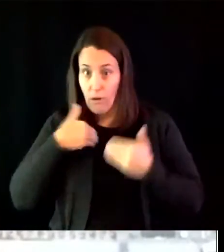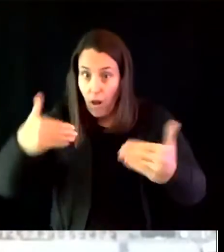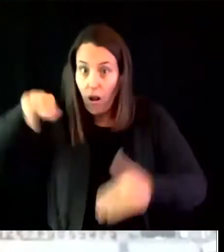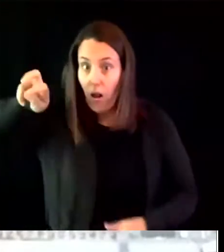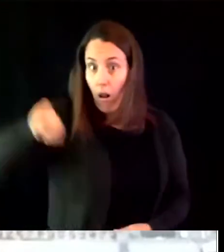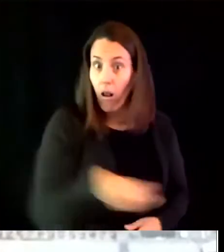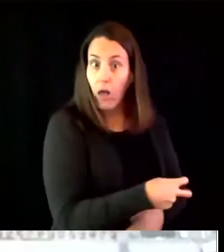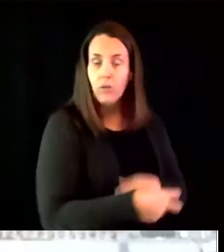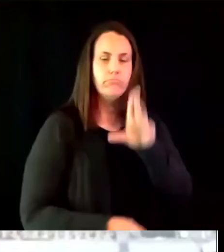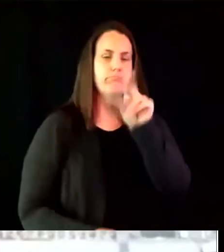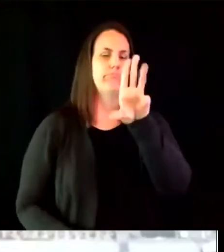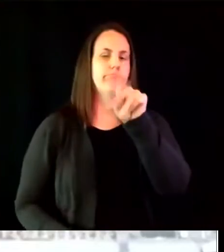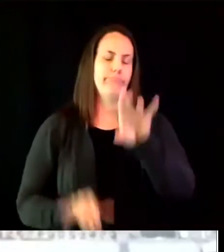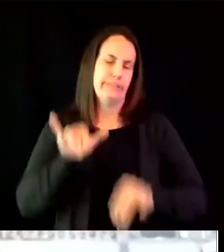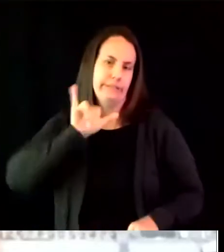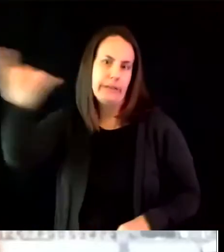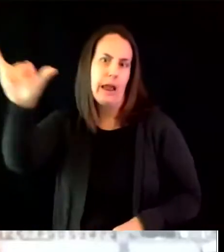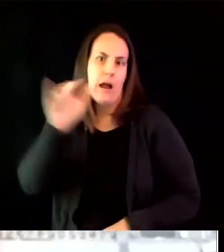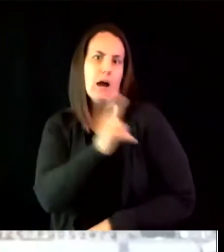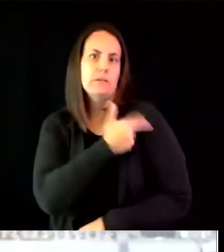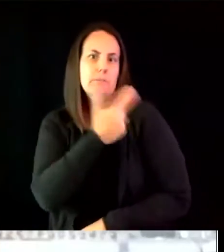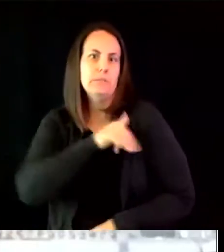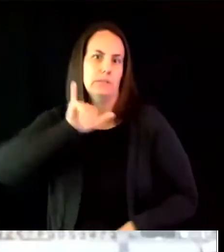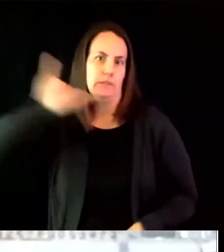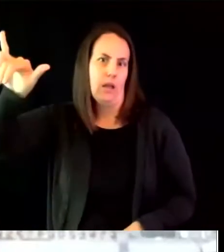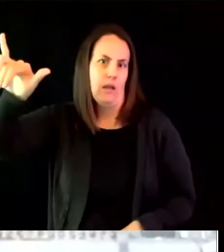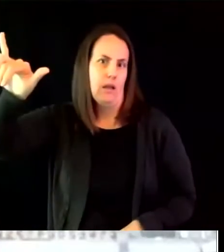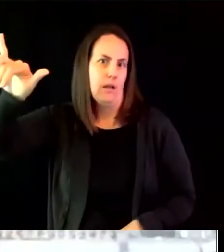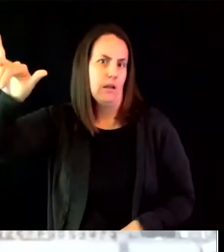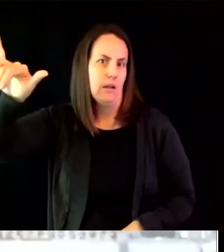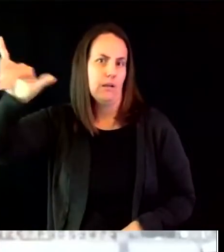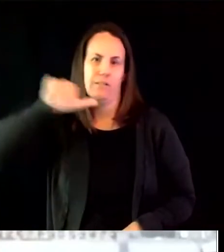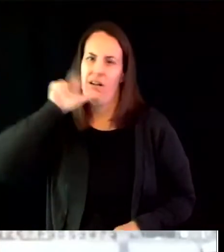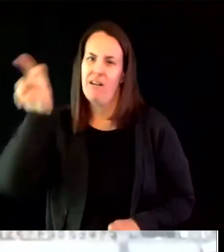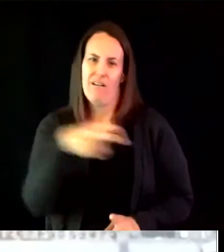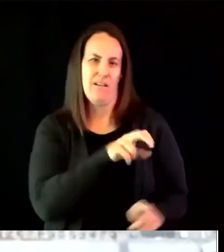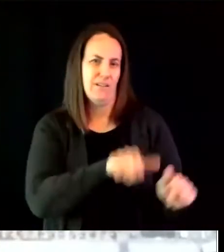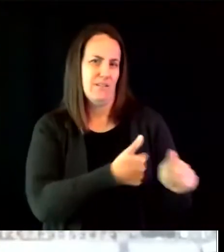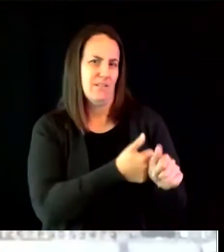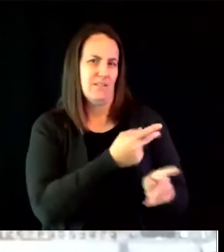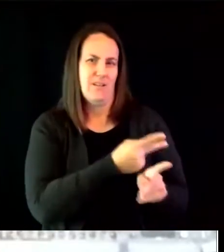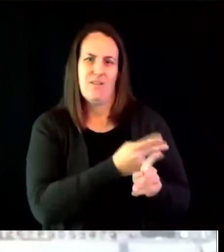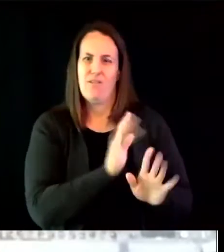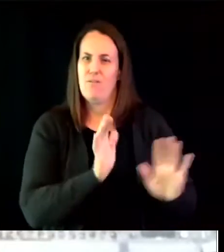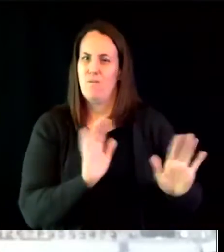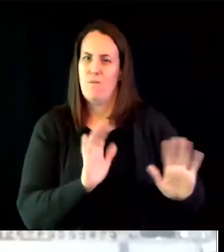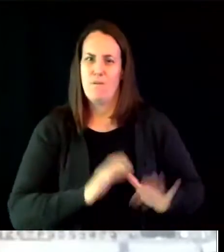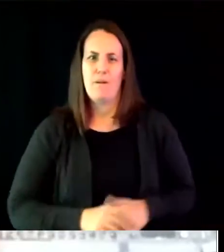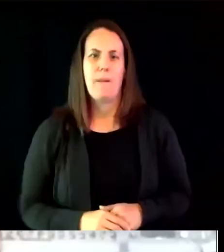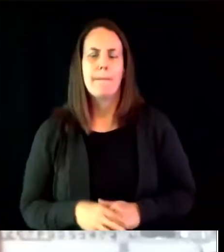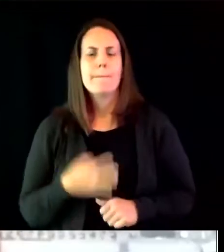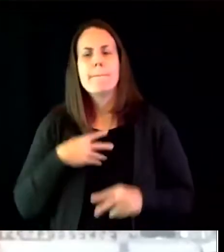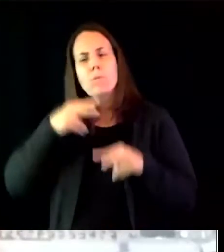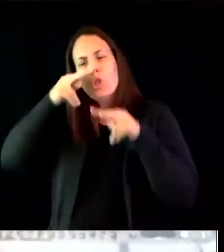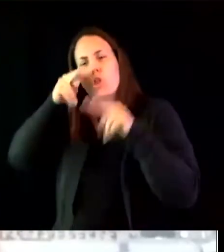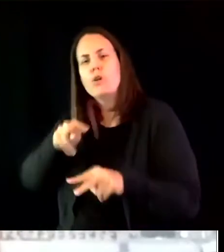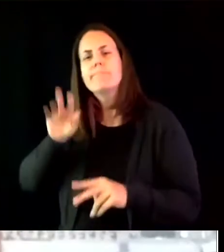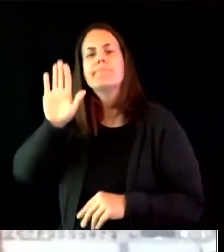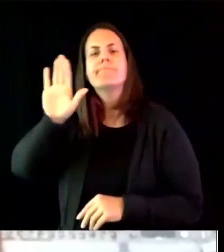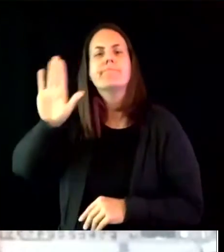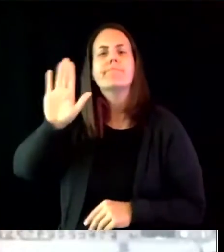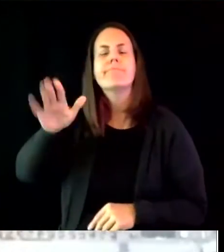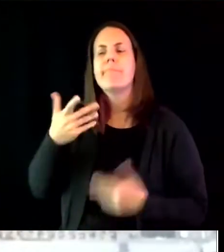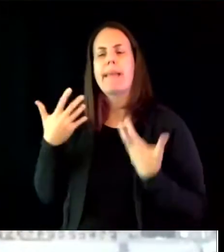would not care for. There are certain vital signs. Patients, we want them to have a temperature of 100 or less.